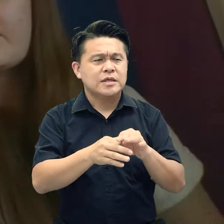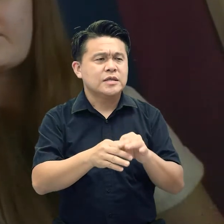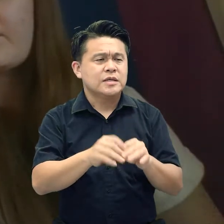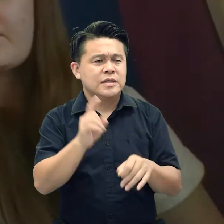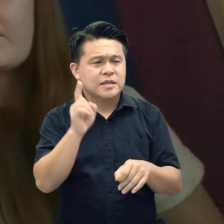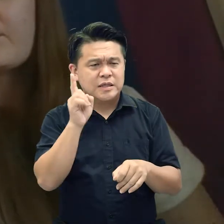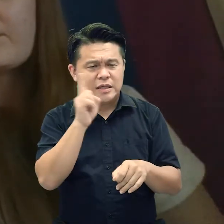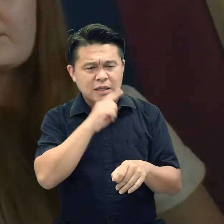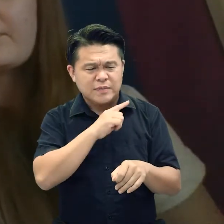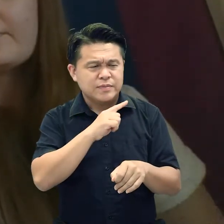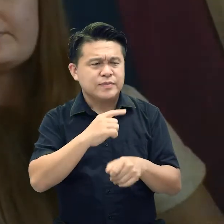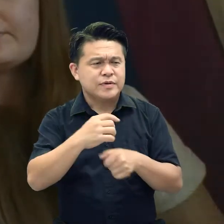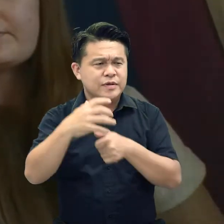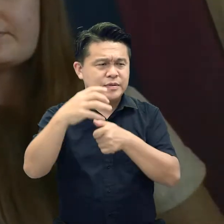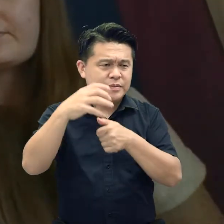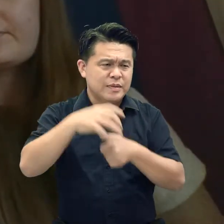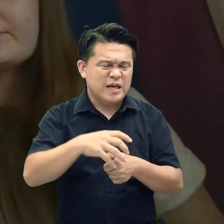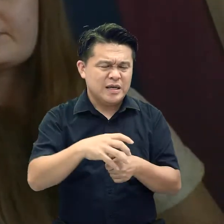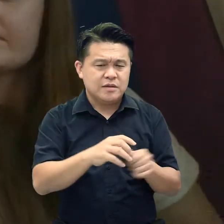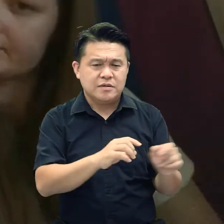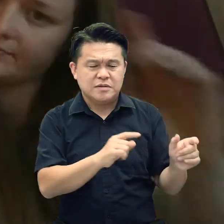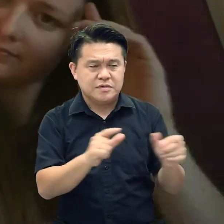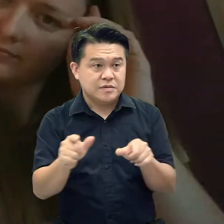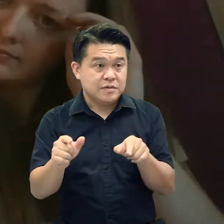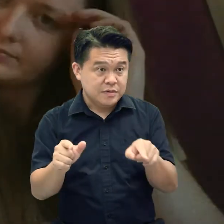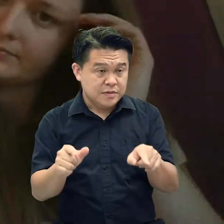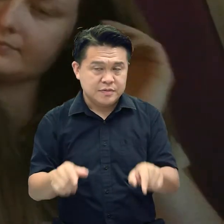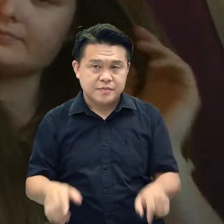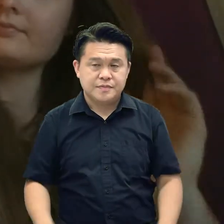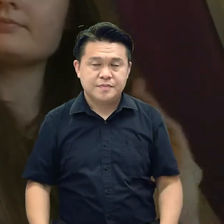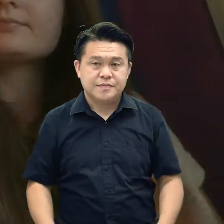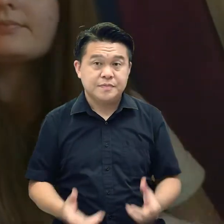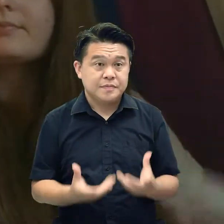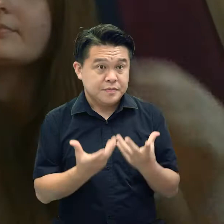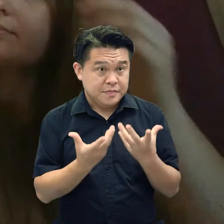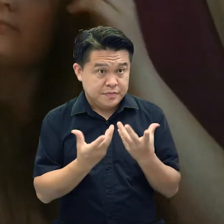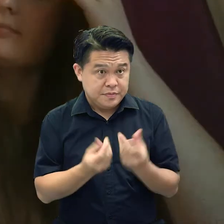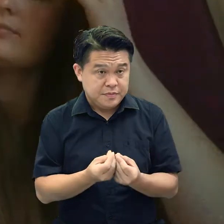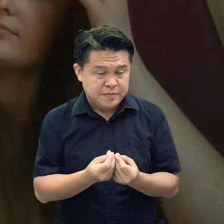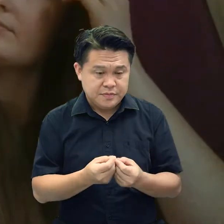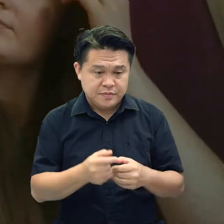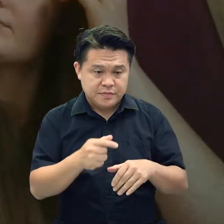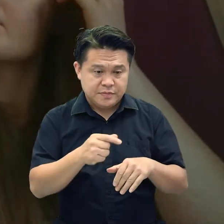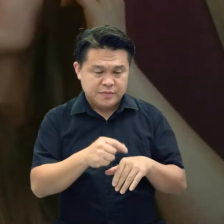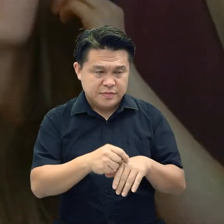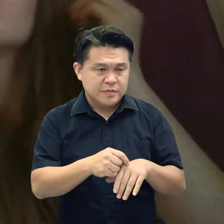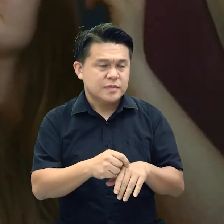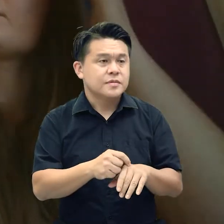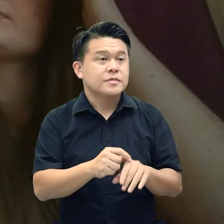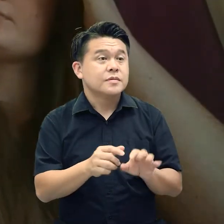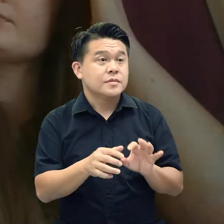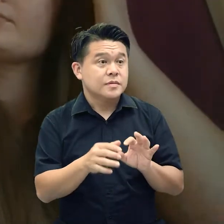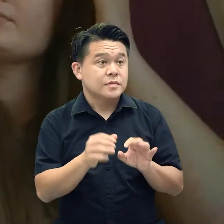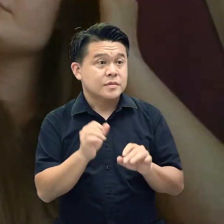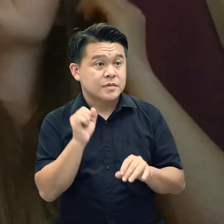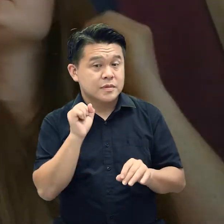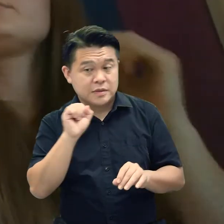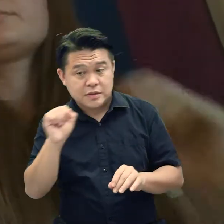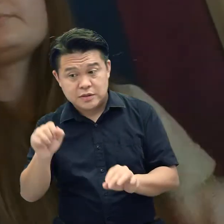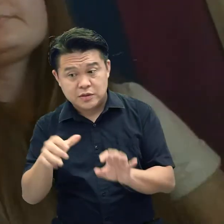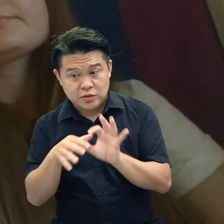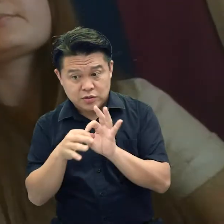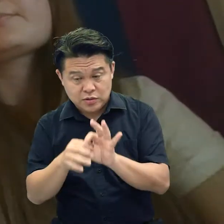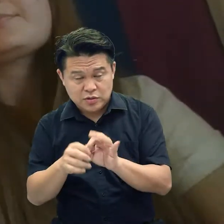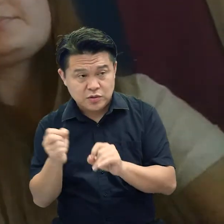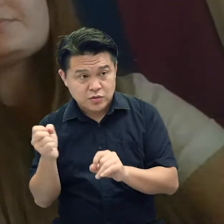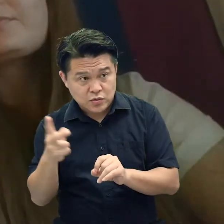case. So, and it can be related to sexual orientation or your age or your race, or if